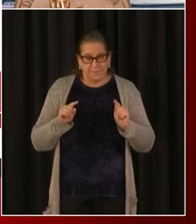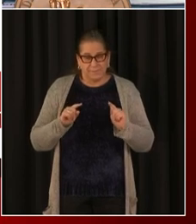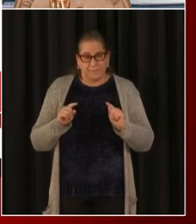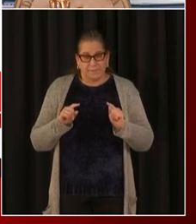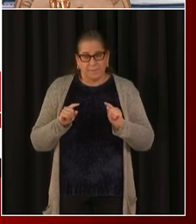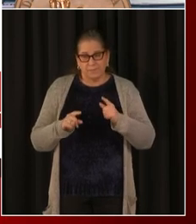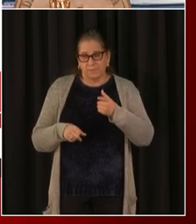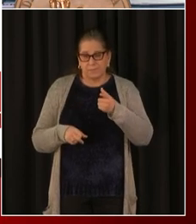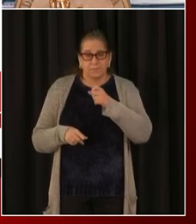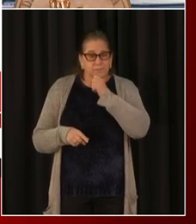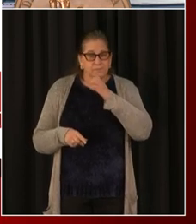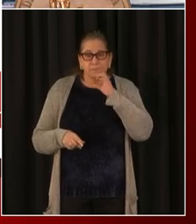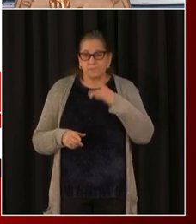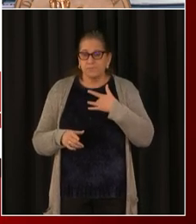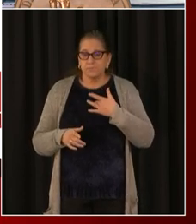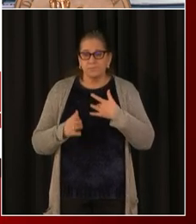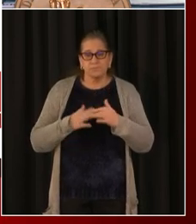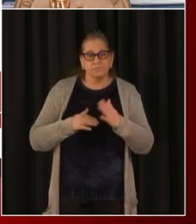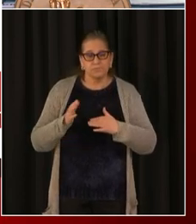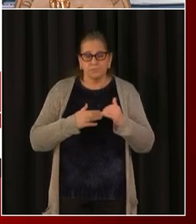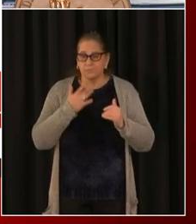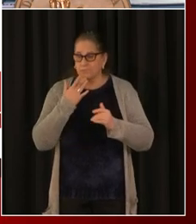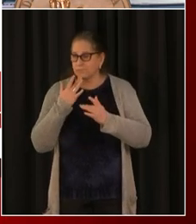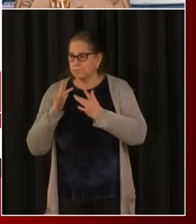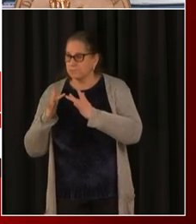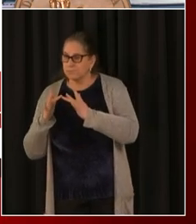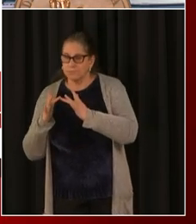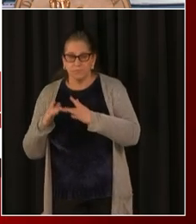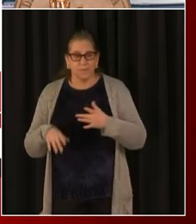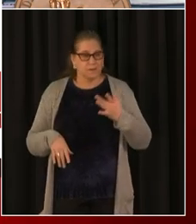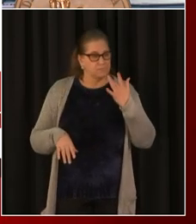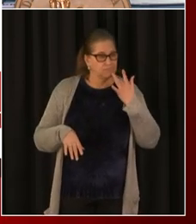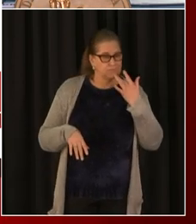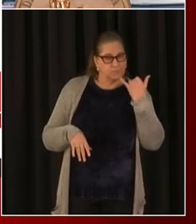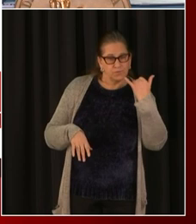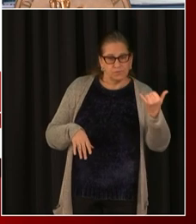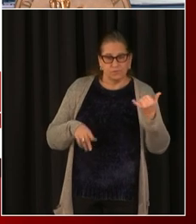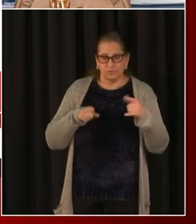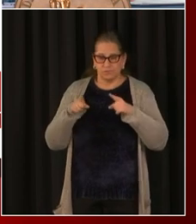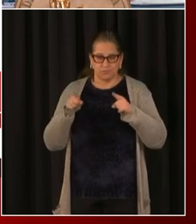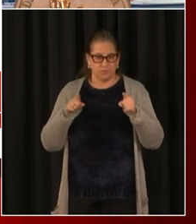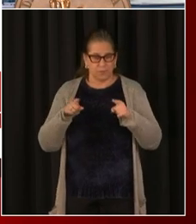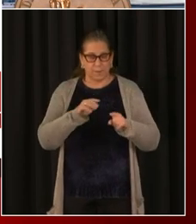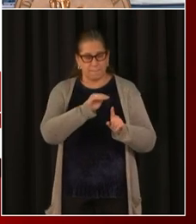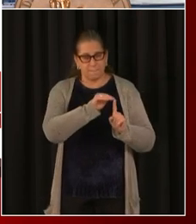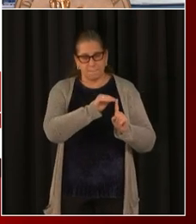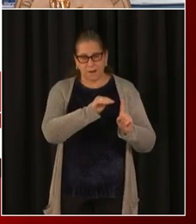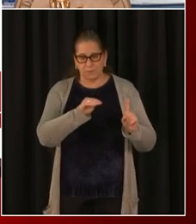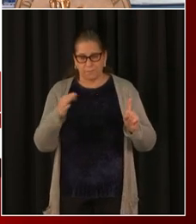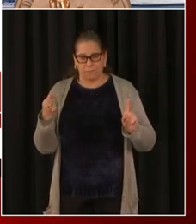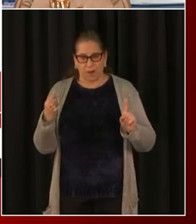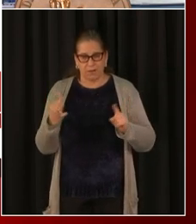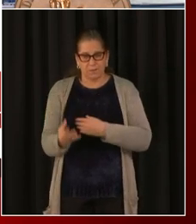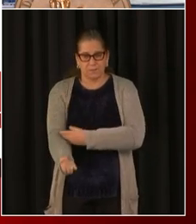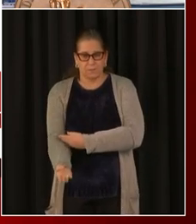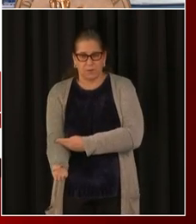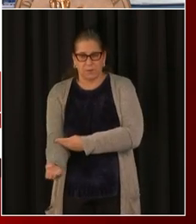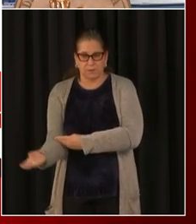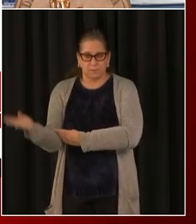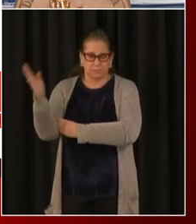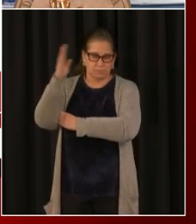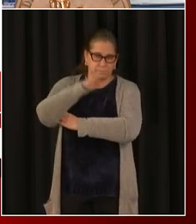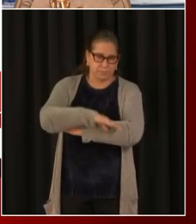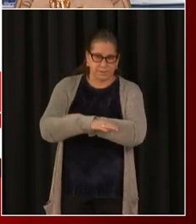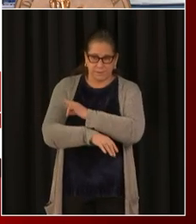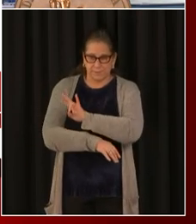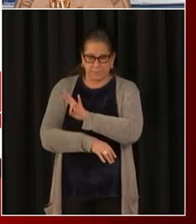can schedule through the call center Monday through Friday, 8 a.m. to 7 p.m., and on Saturdays,